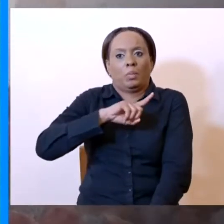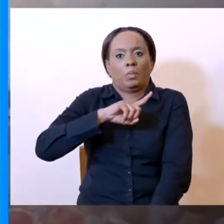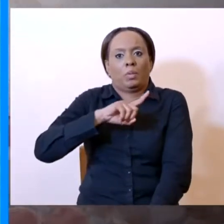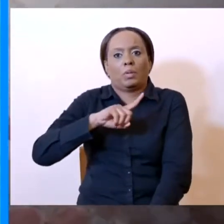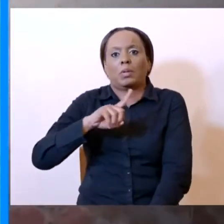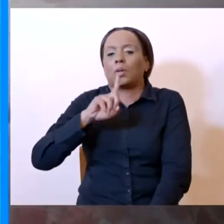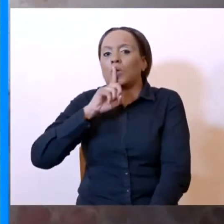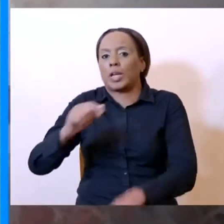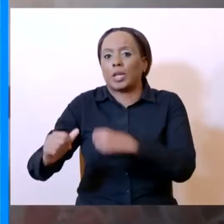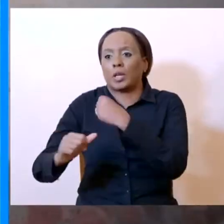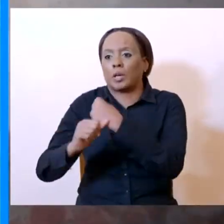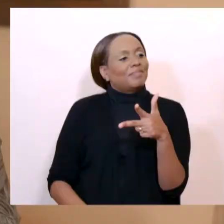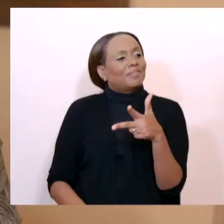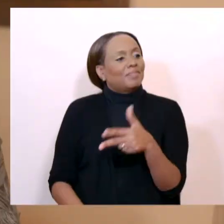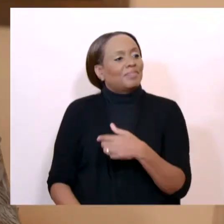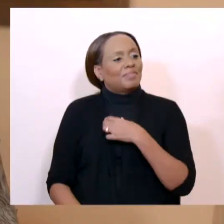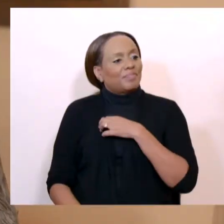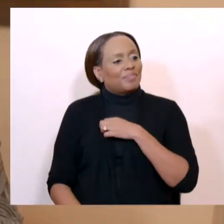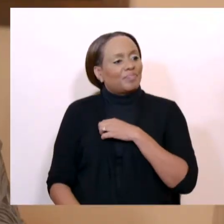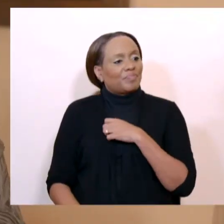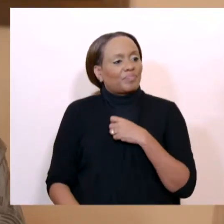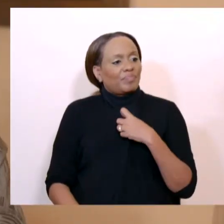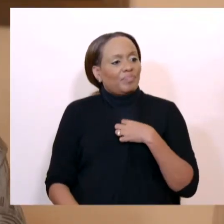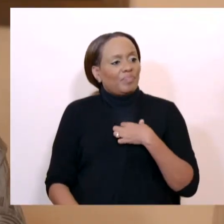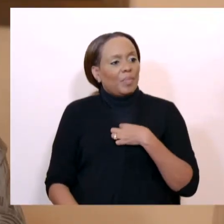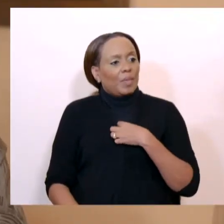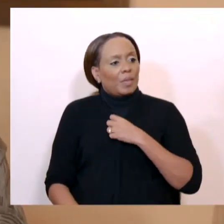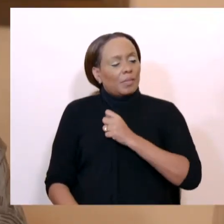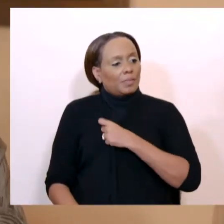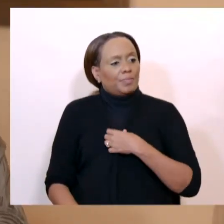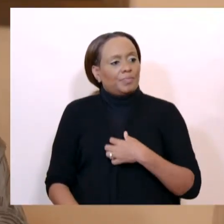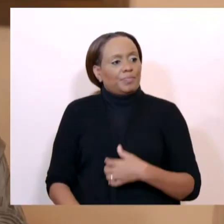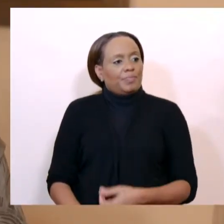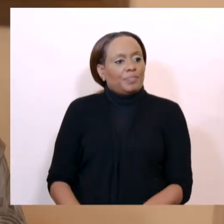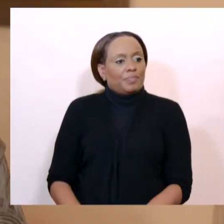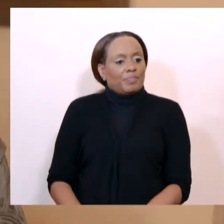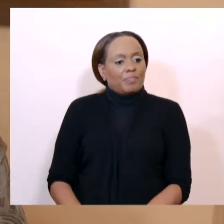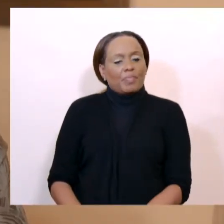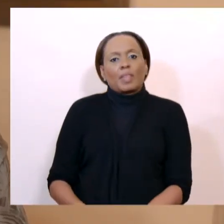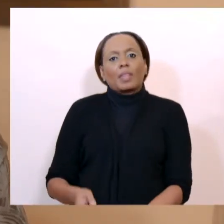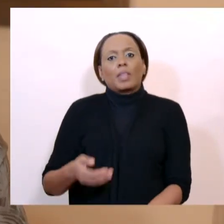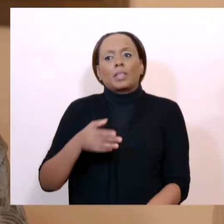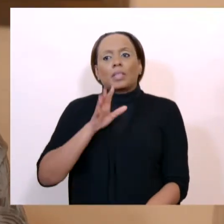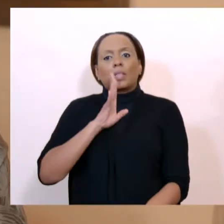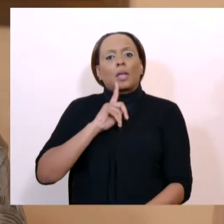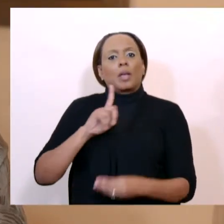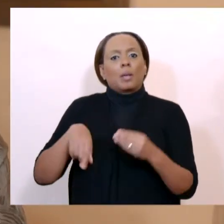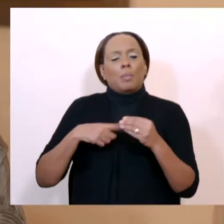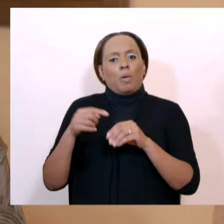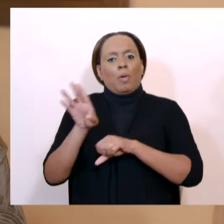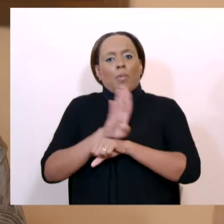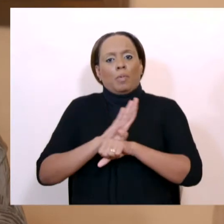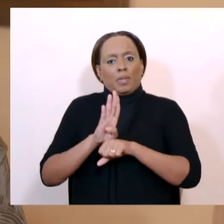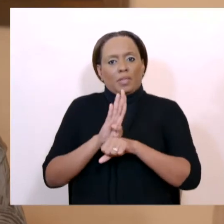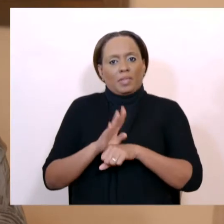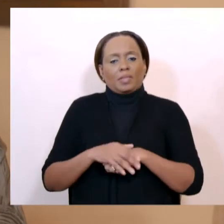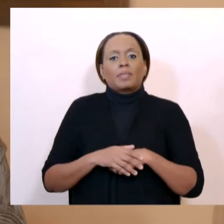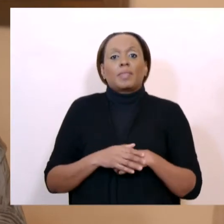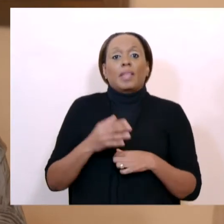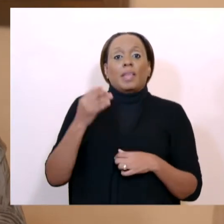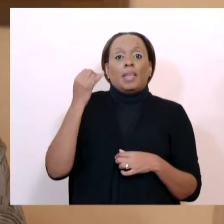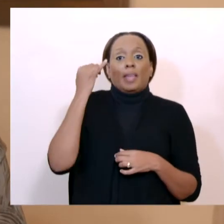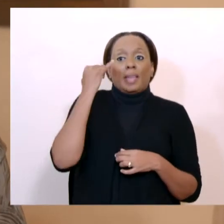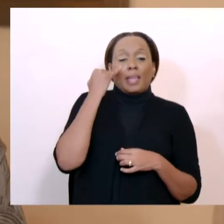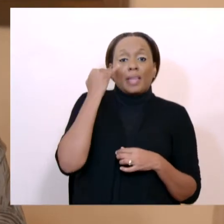risk for these variants. Let's look at the whole population of the country. The less people you have in